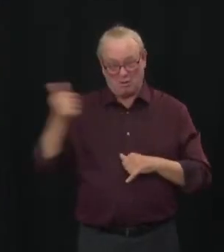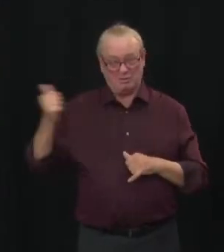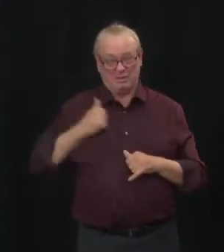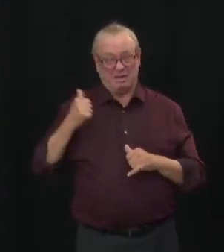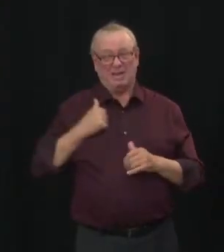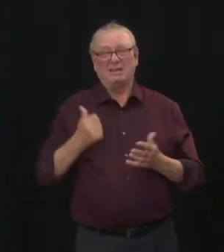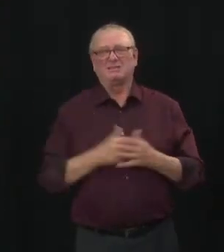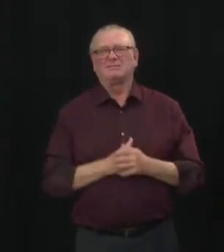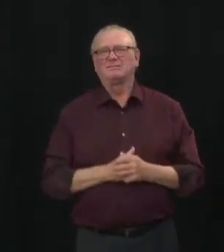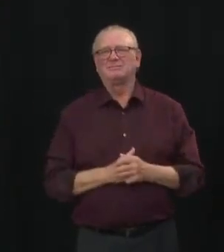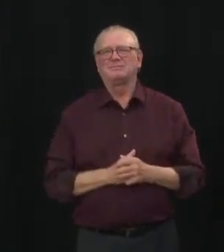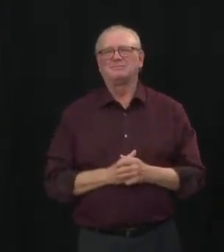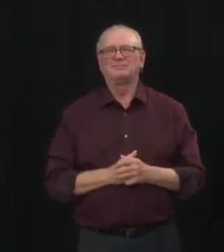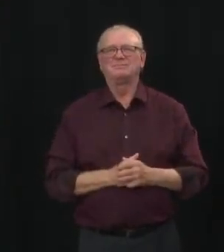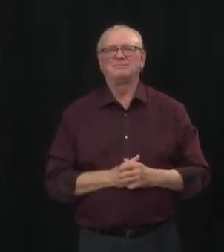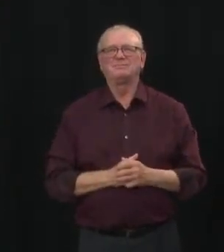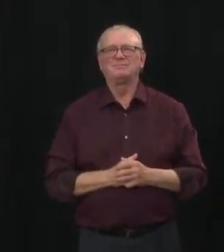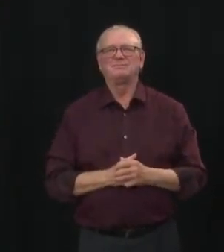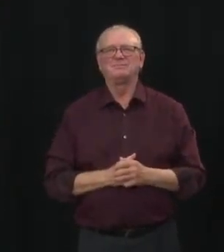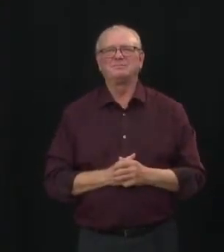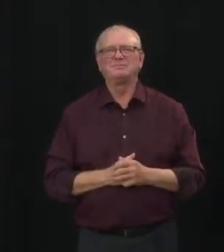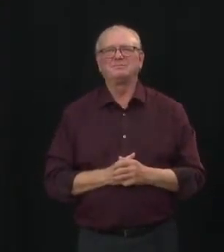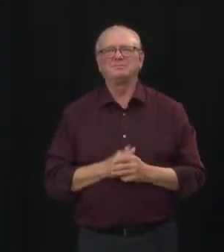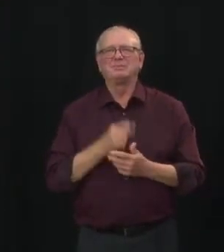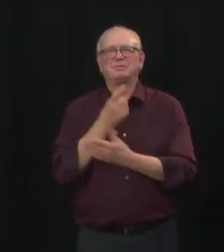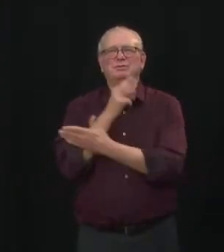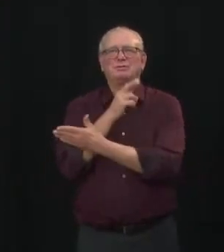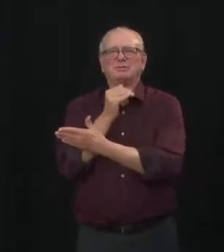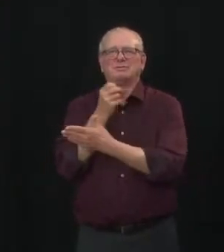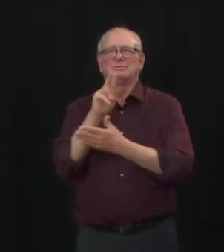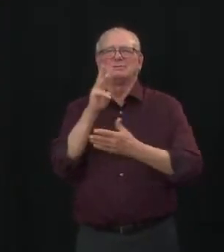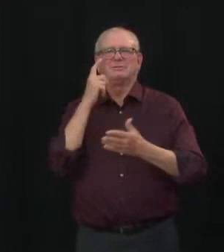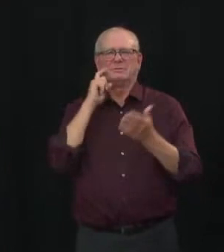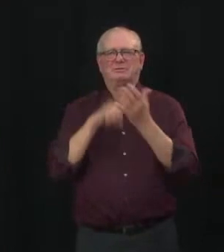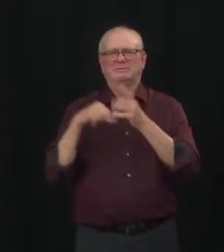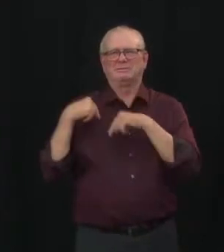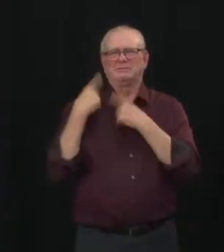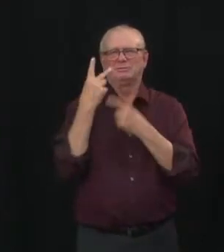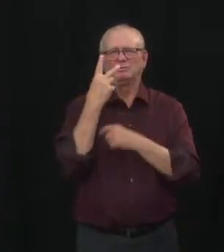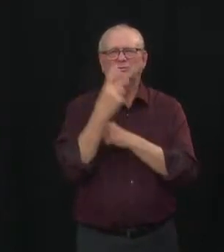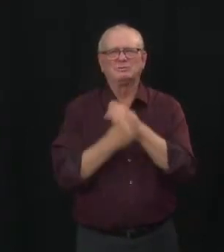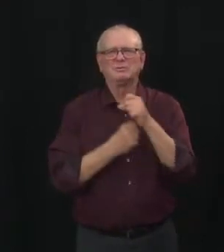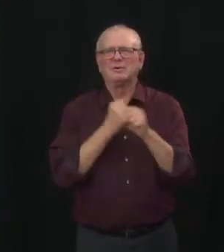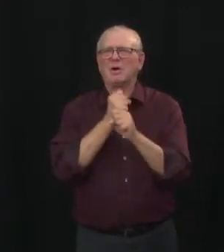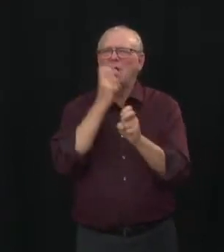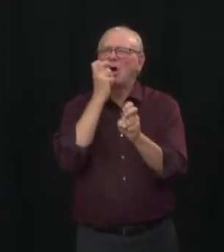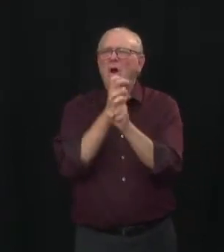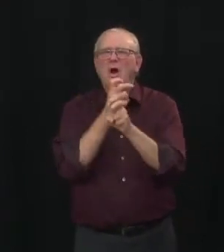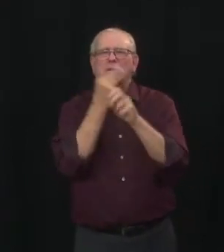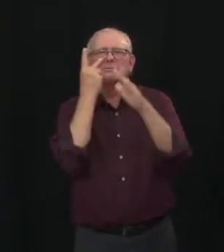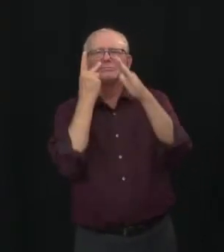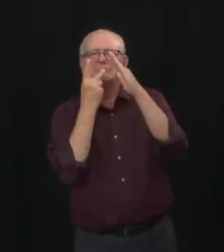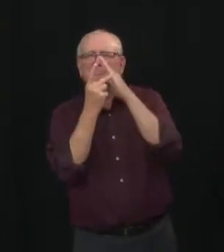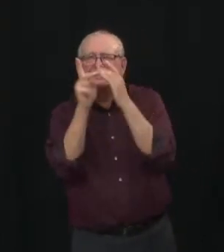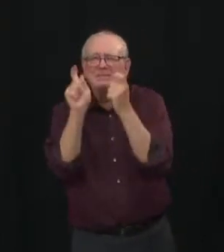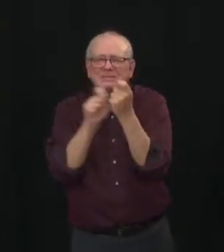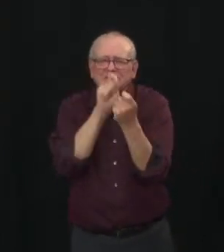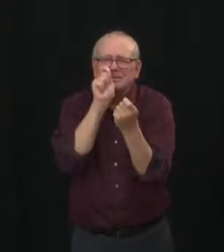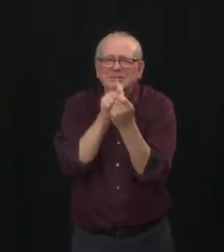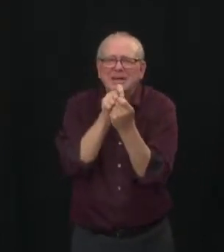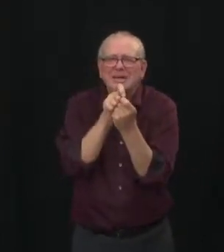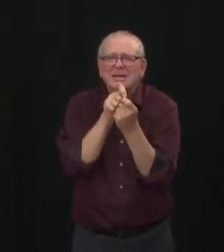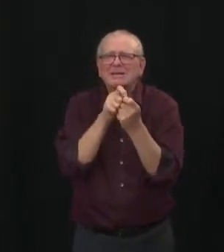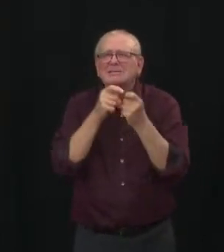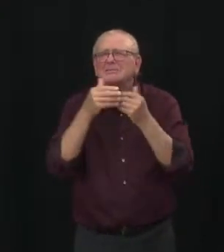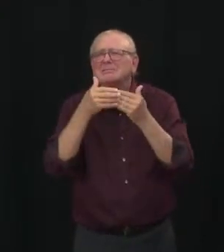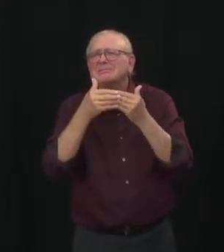with the pandemic is that we don't know in advance the specifics of what we're going to see.